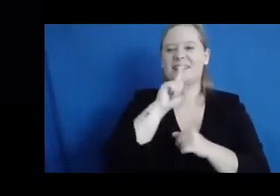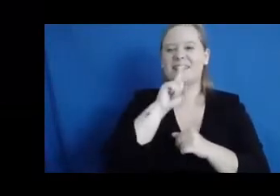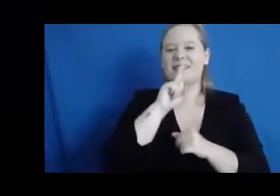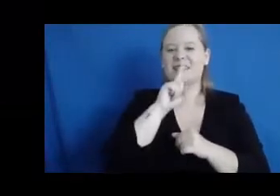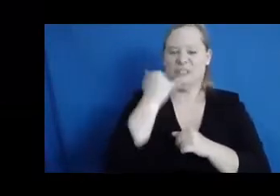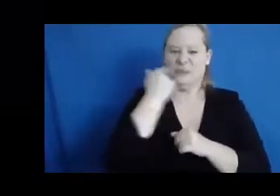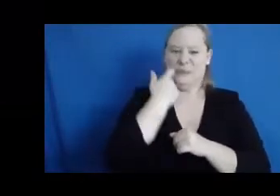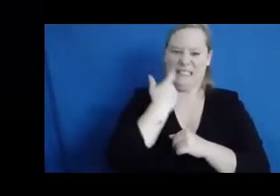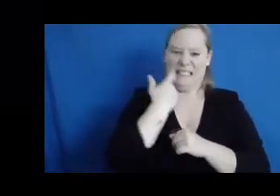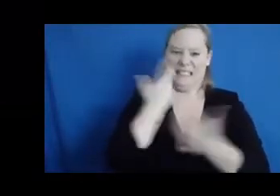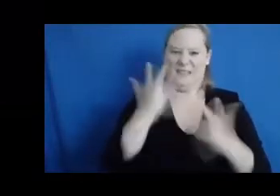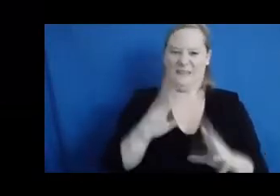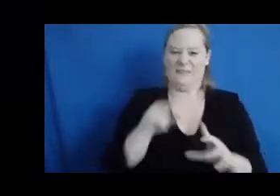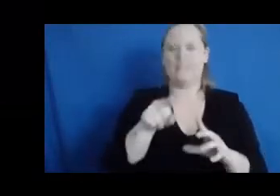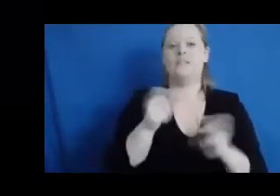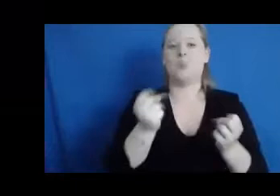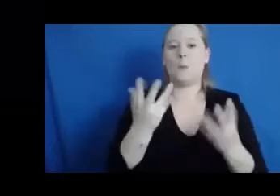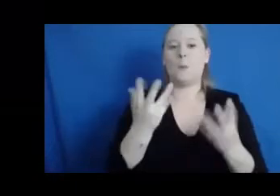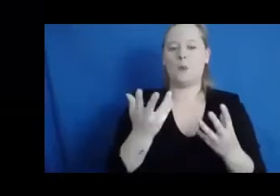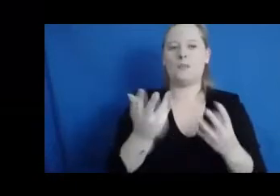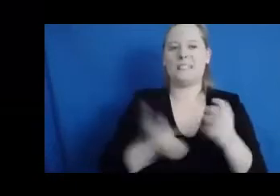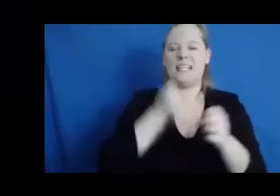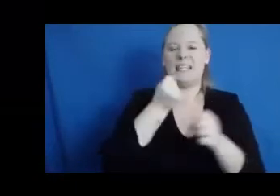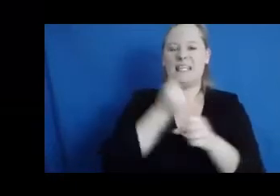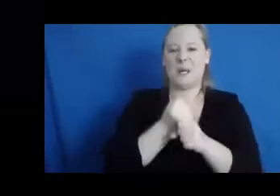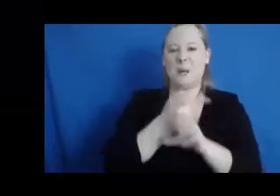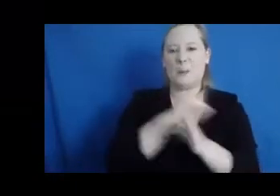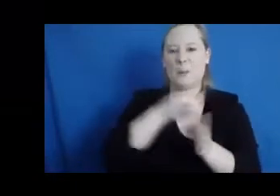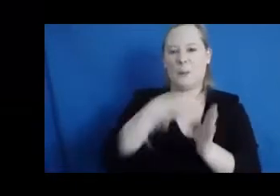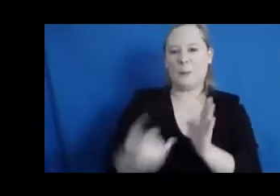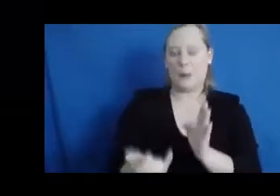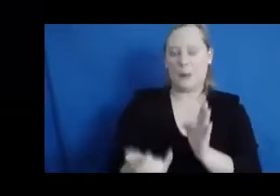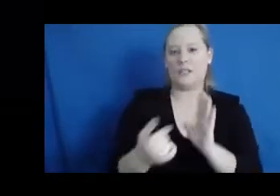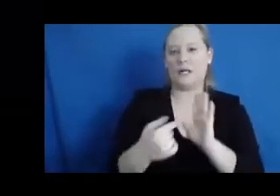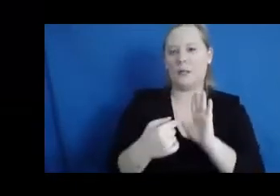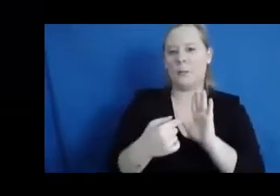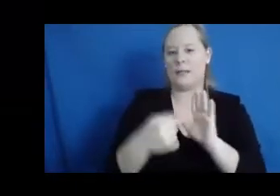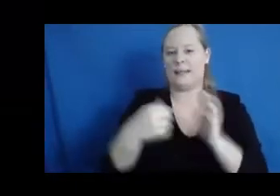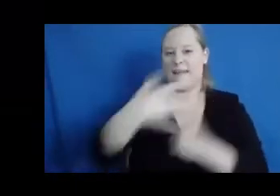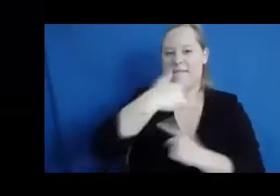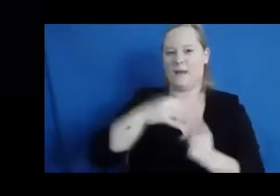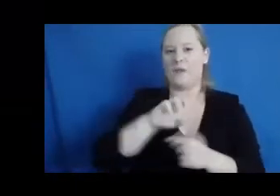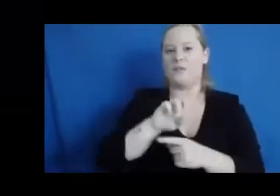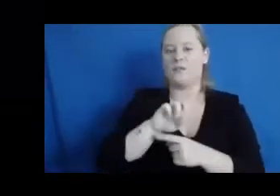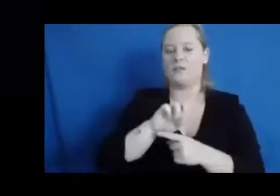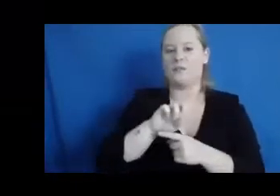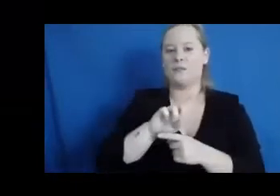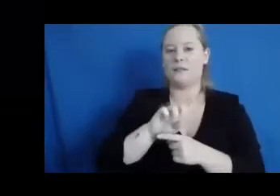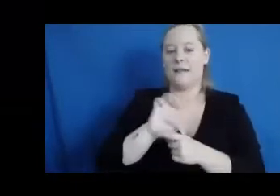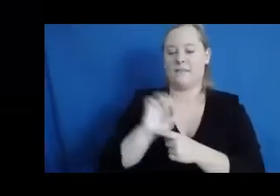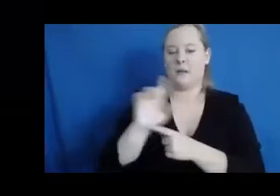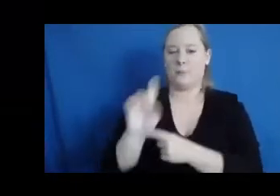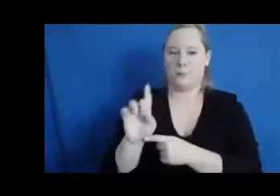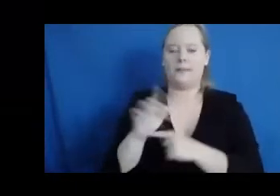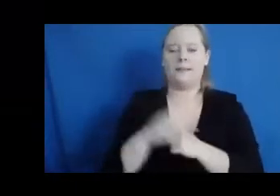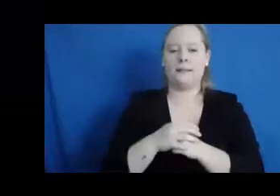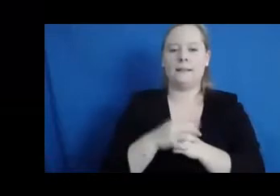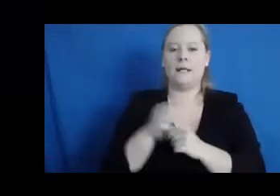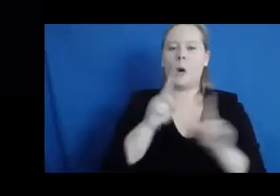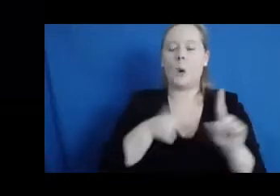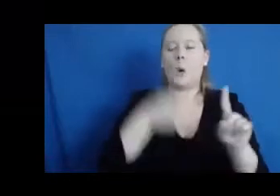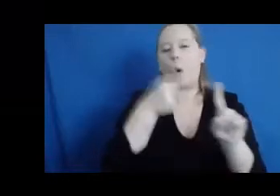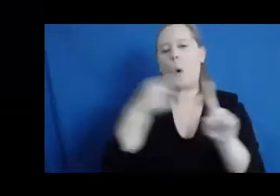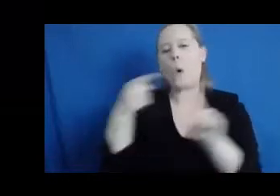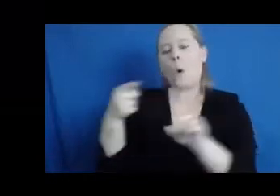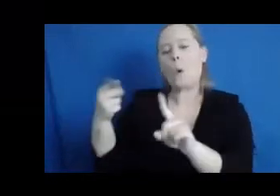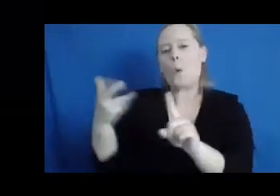a couple-year project with the Environment Department. And the goals here in